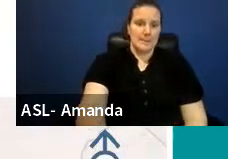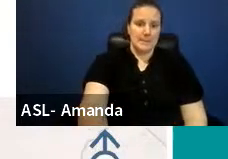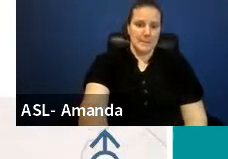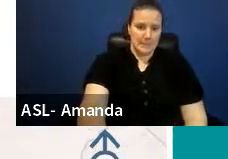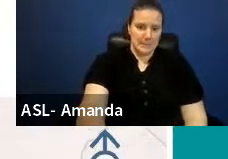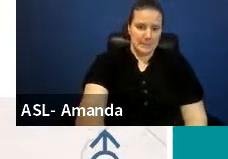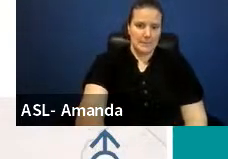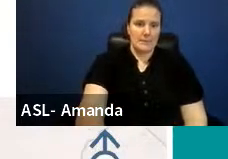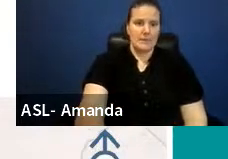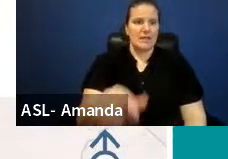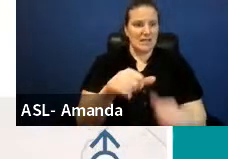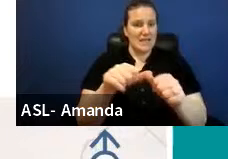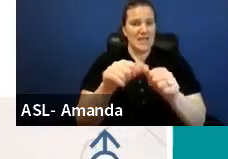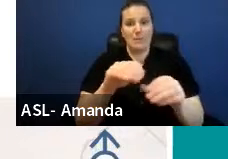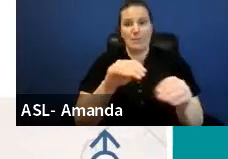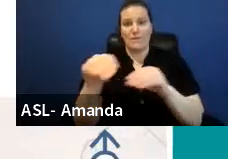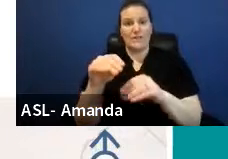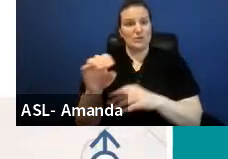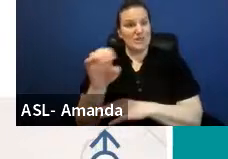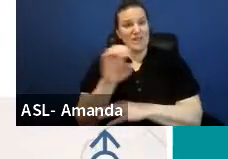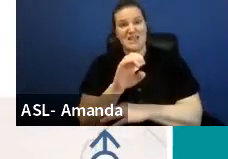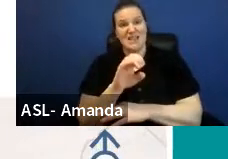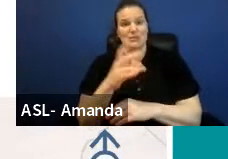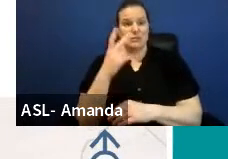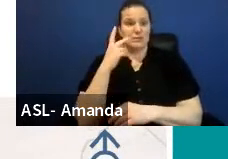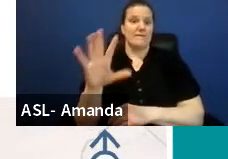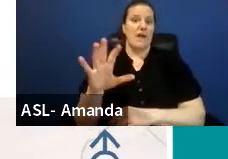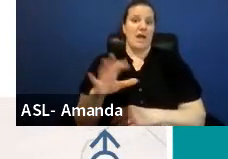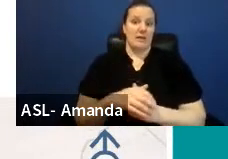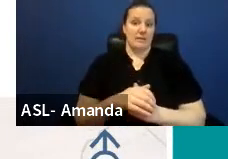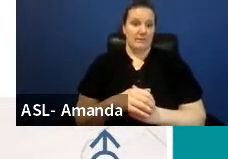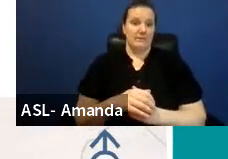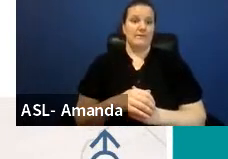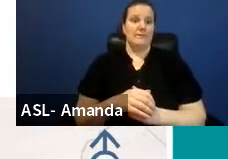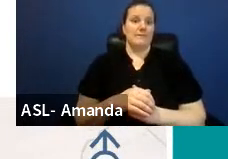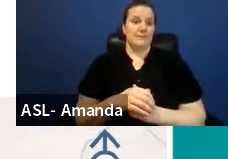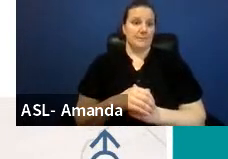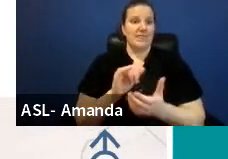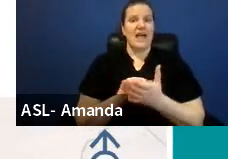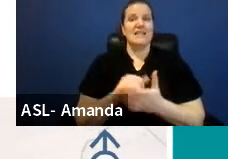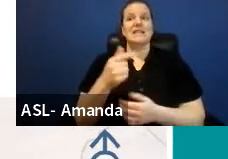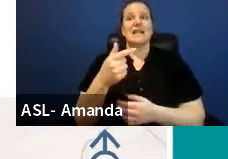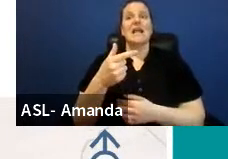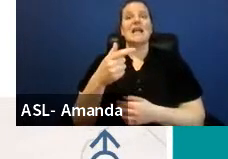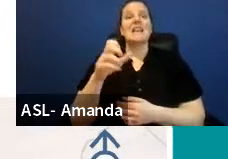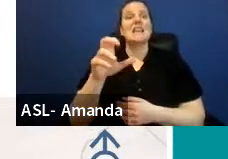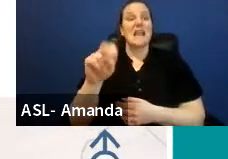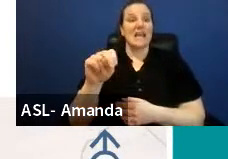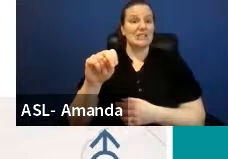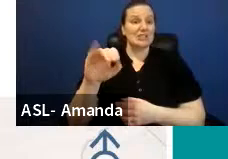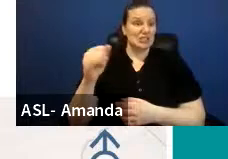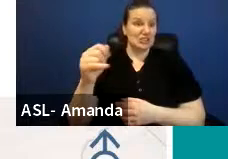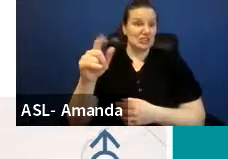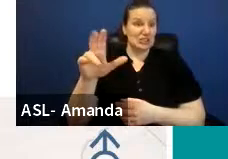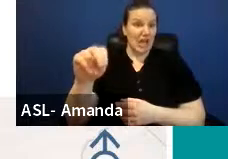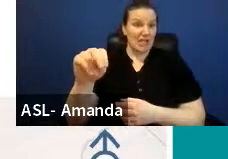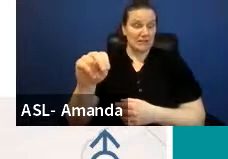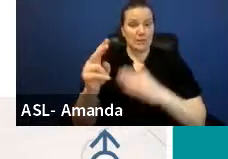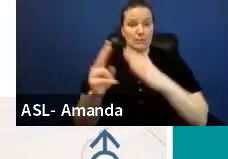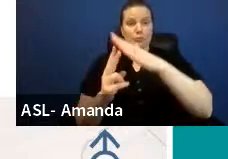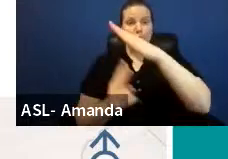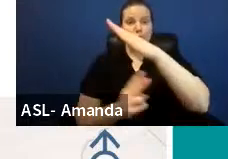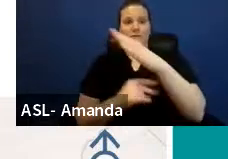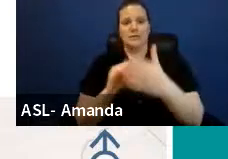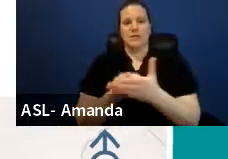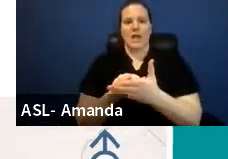to the east, you'll see number 5, which is the Glenn Jackson Bridge. And you'll see that has a